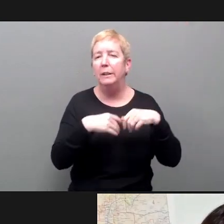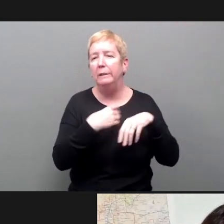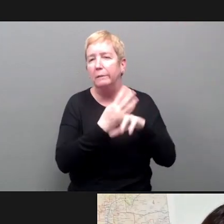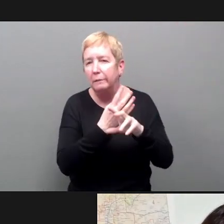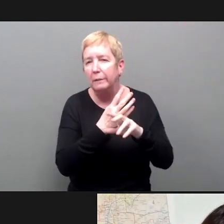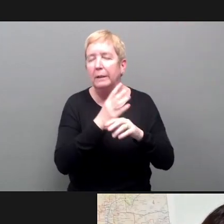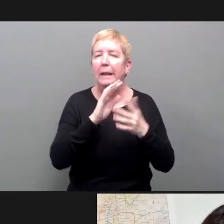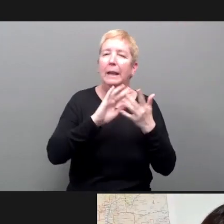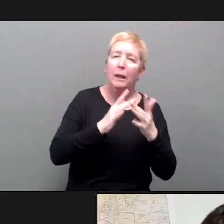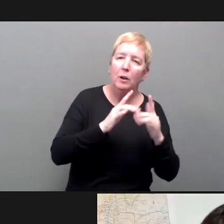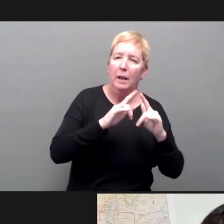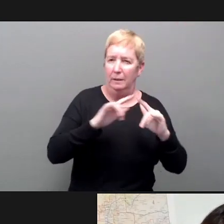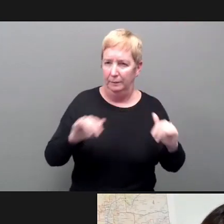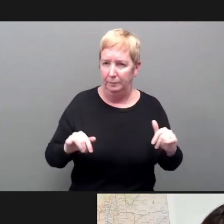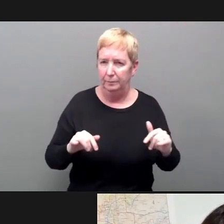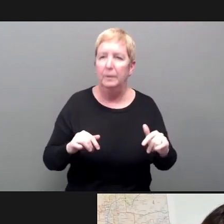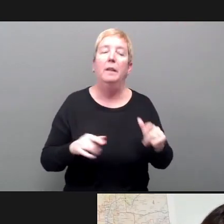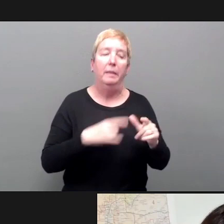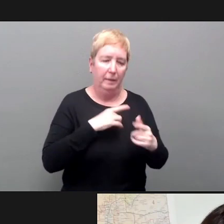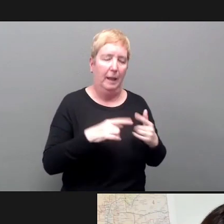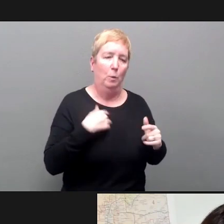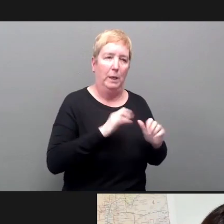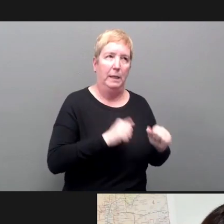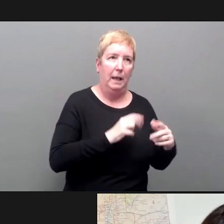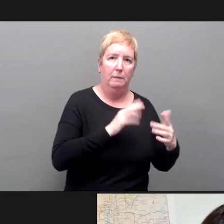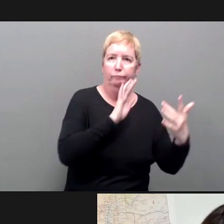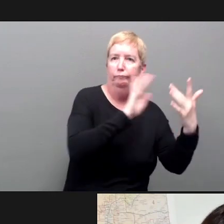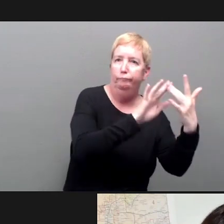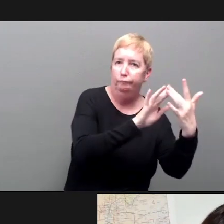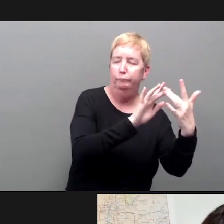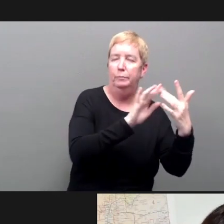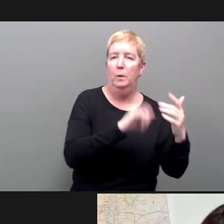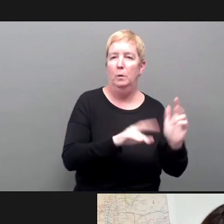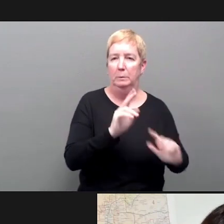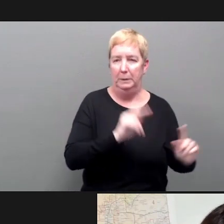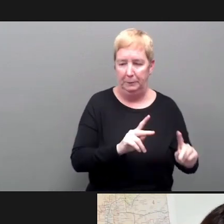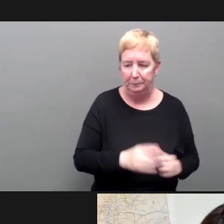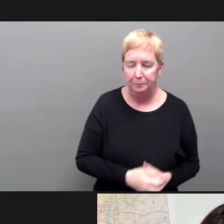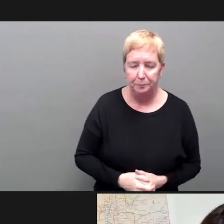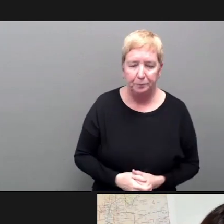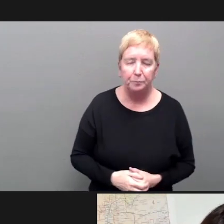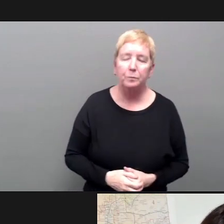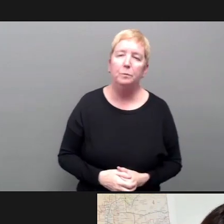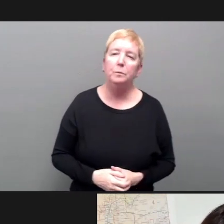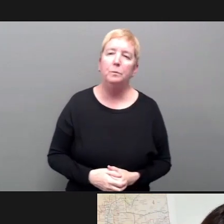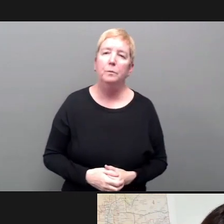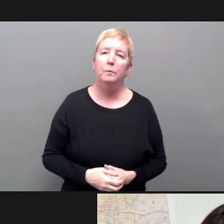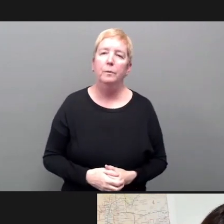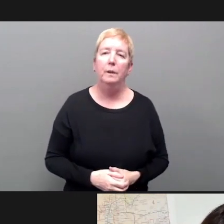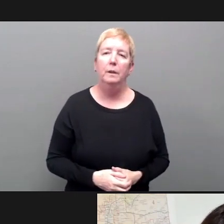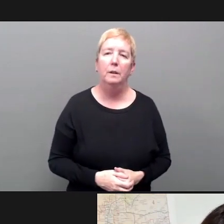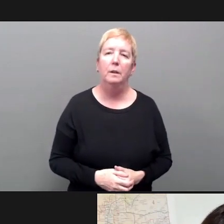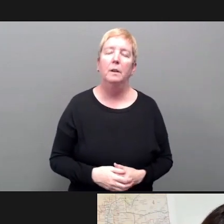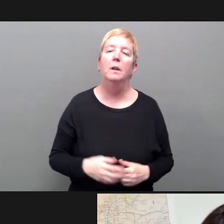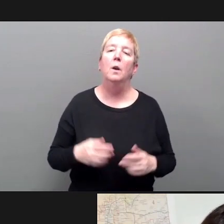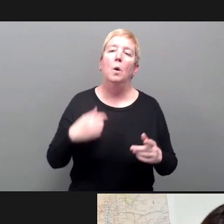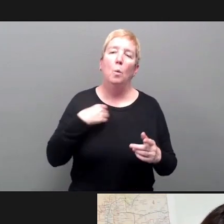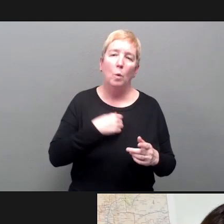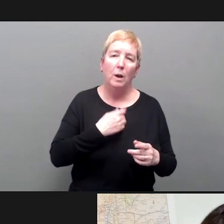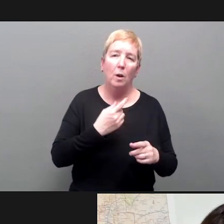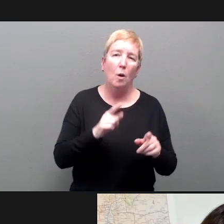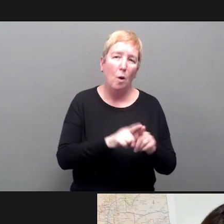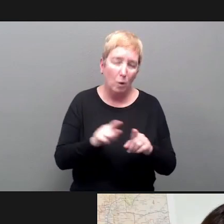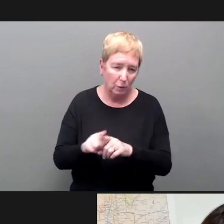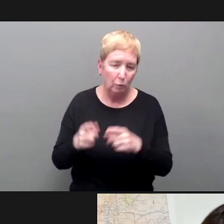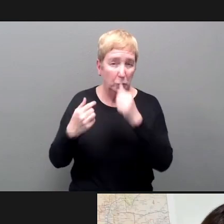for NM Notify to expand that, and also both using that to report your case, and also a